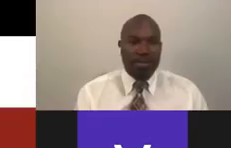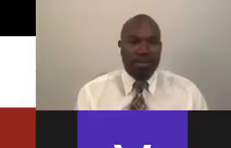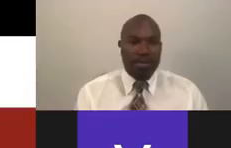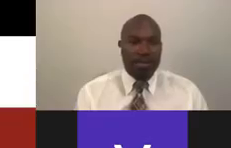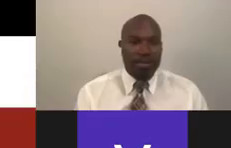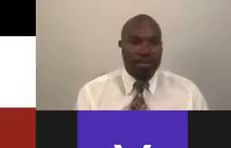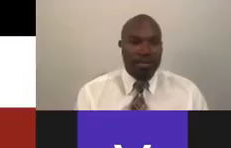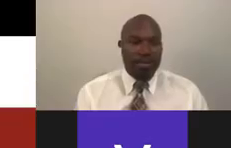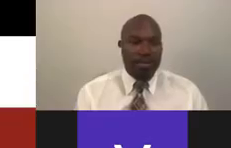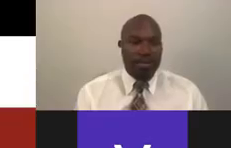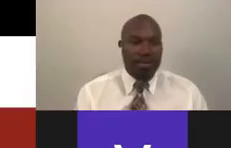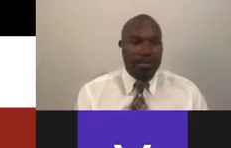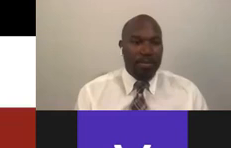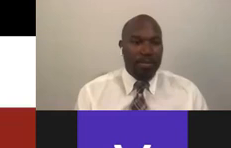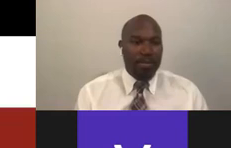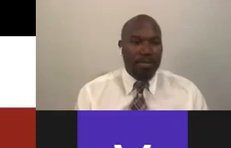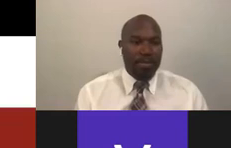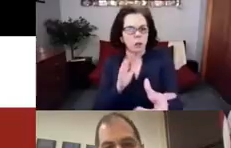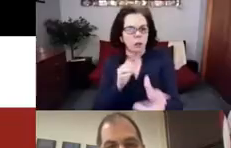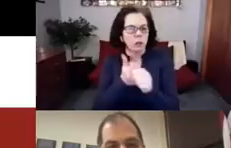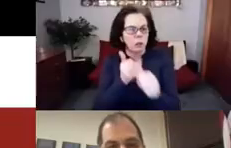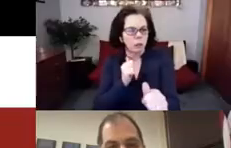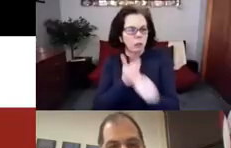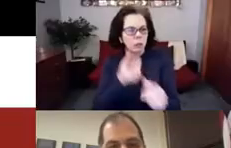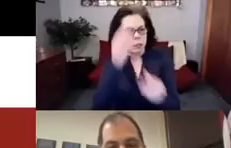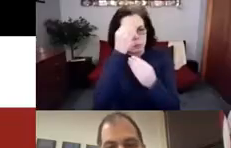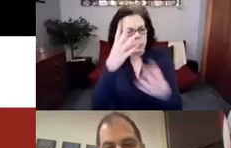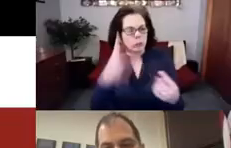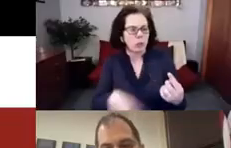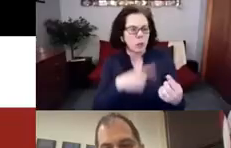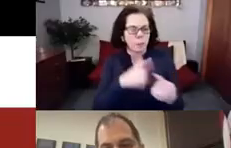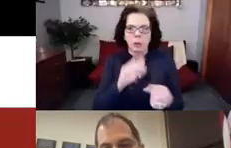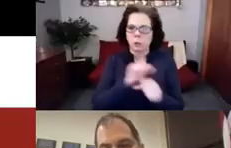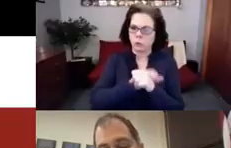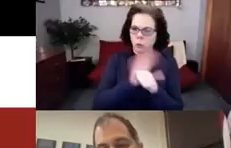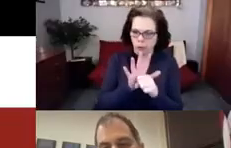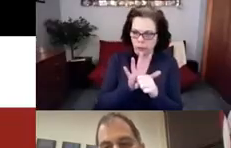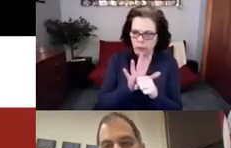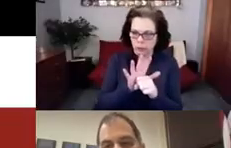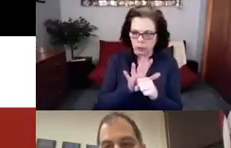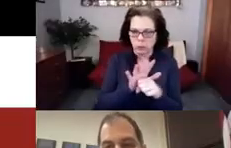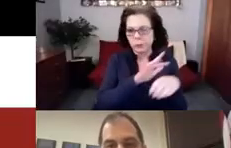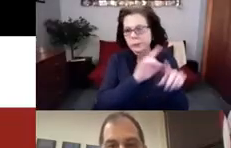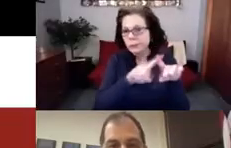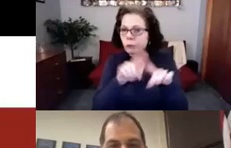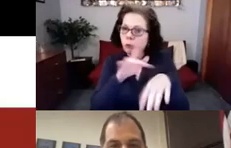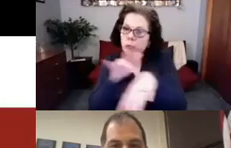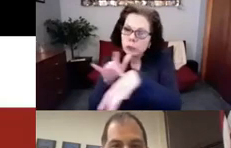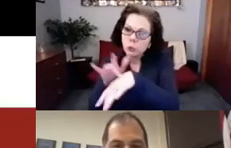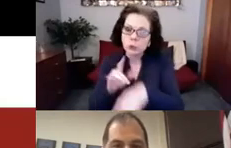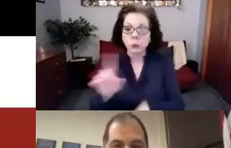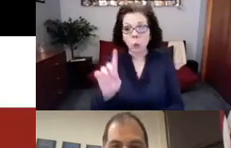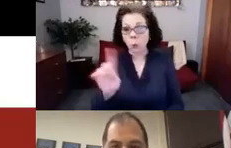and link to get up-to-date information on what's going on with COVID-19 and resources and where to report